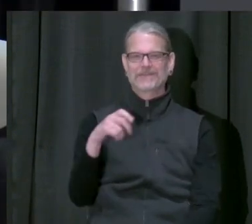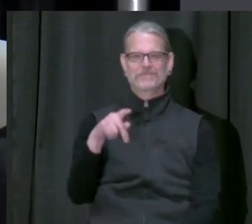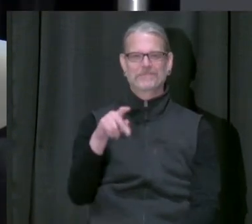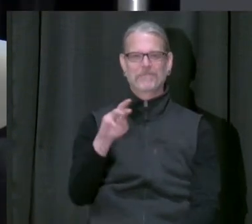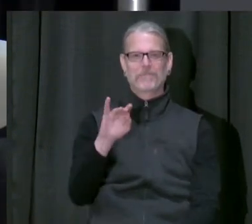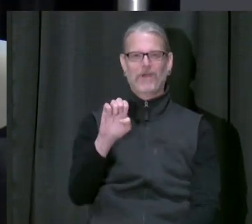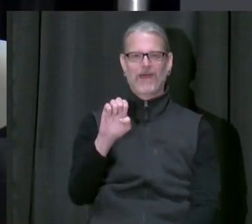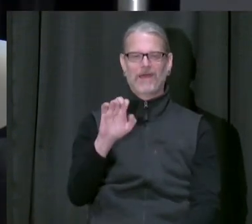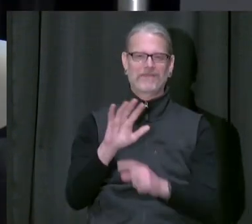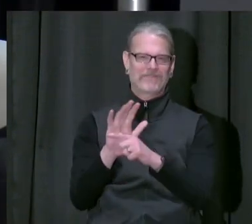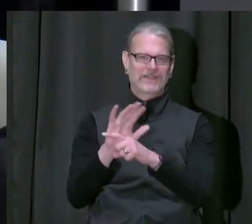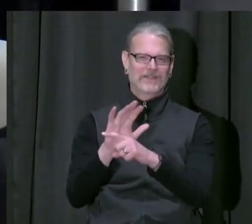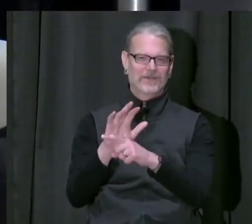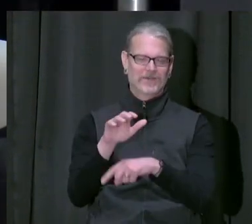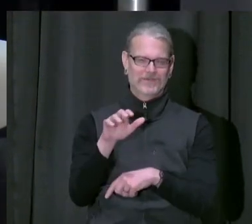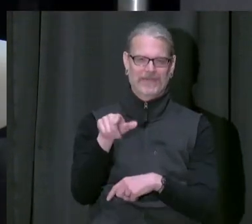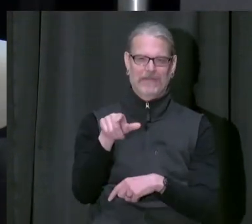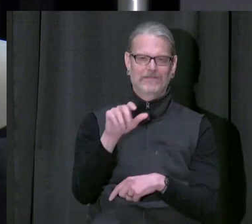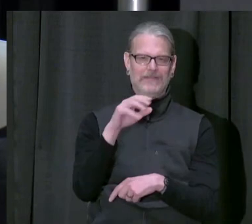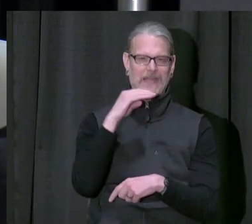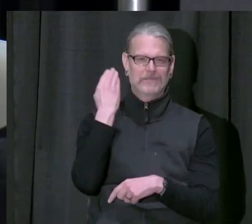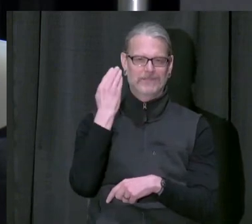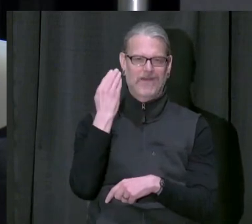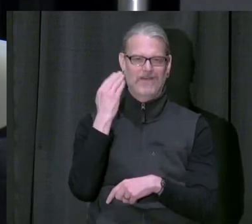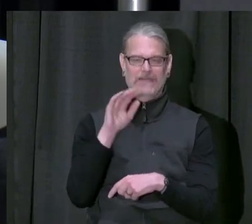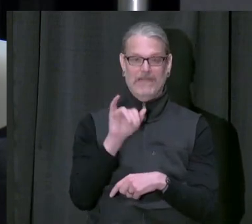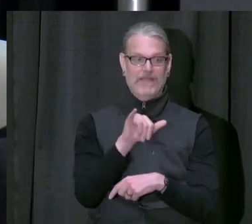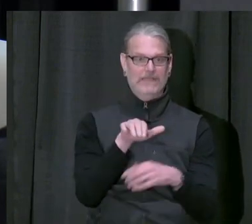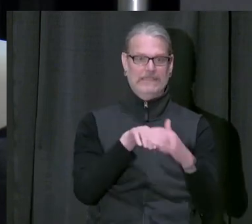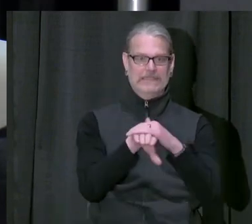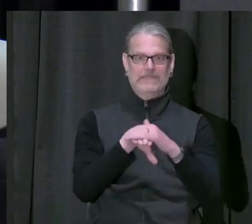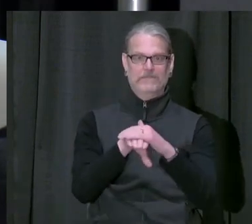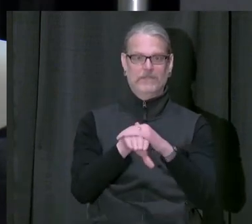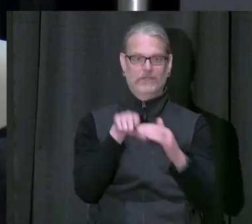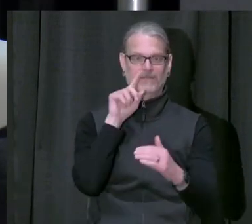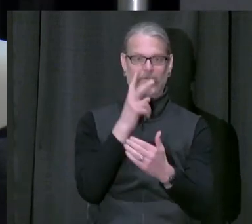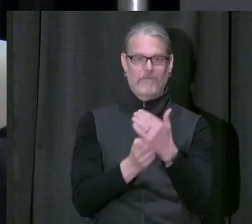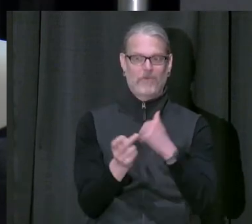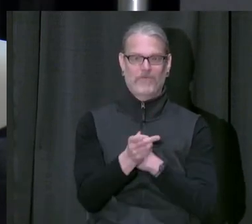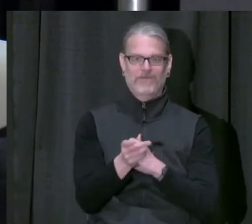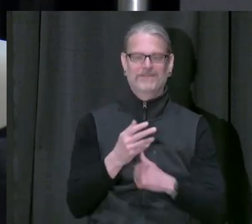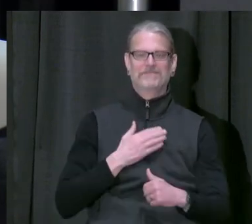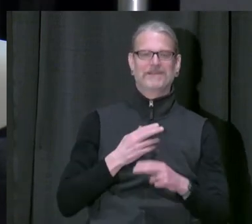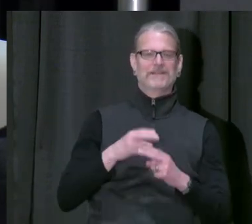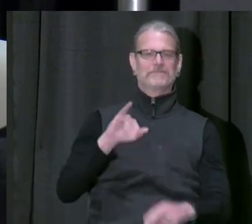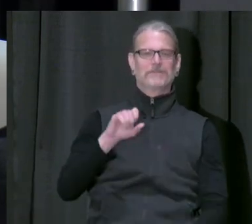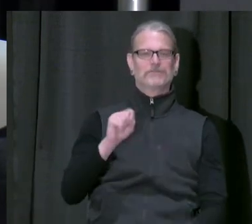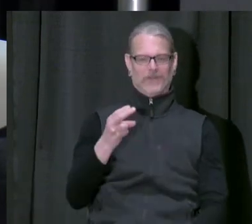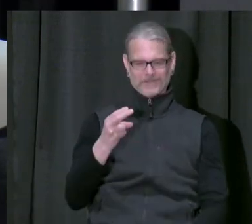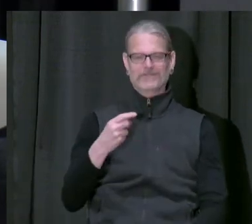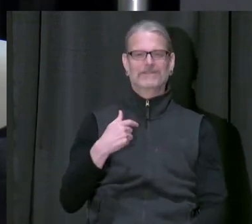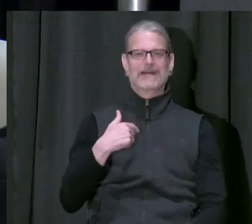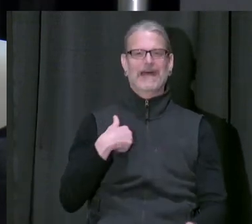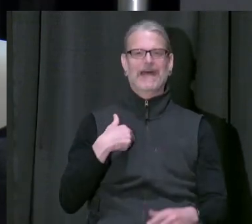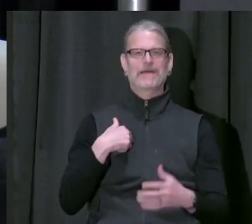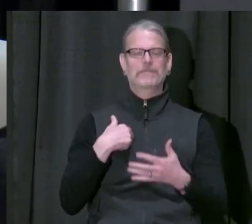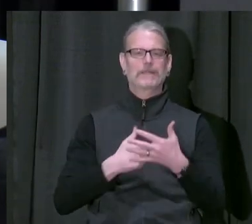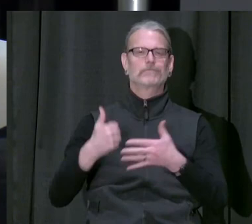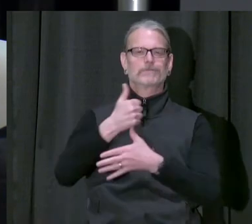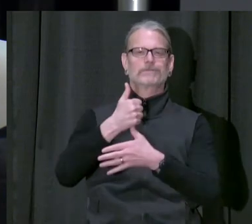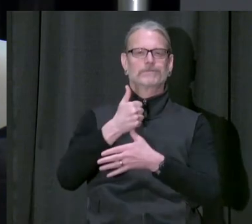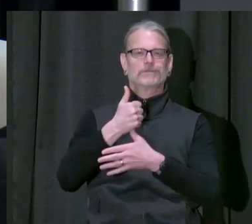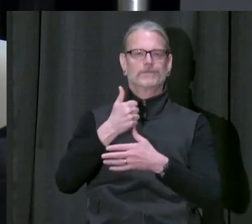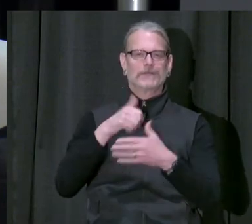at Amazon and the accessibility of those two areas of our offerings. So my name is Josh Mealy. I am a principal accessibility